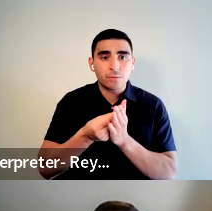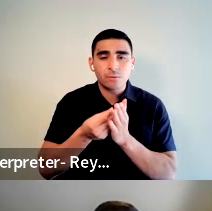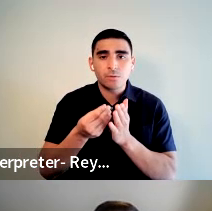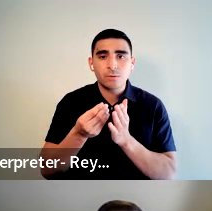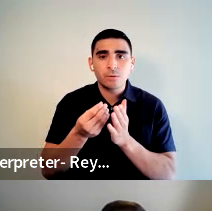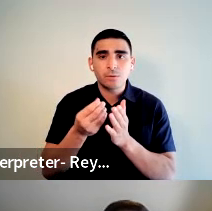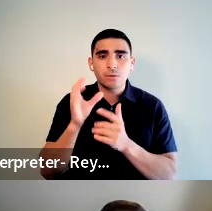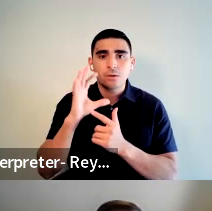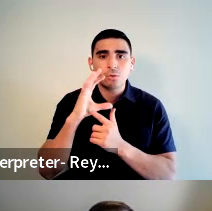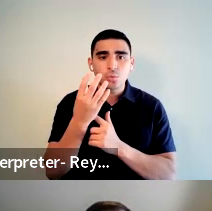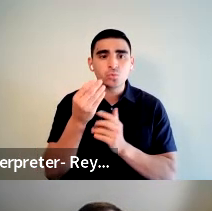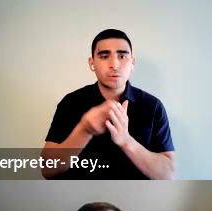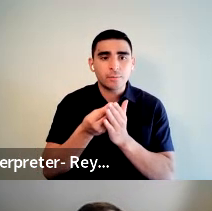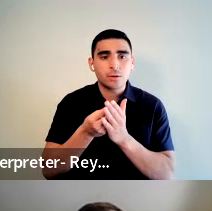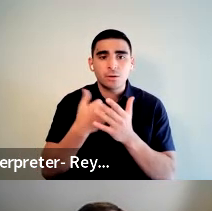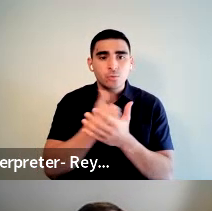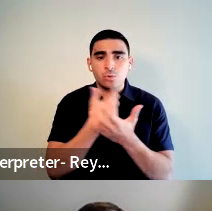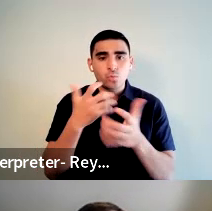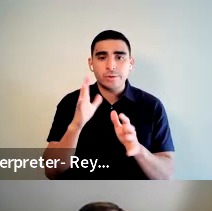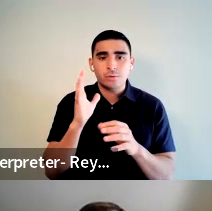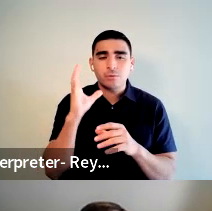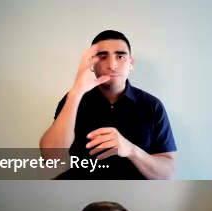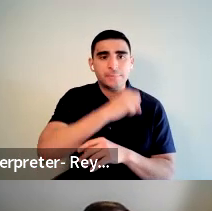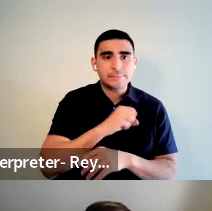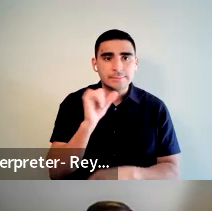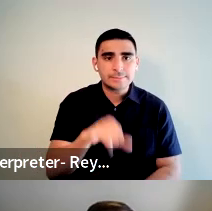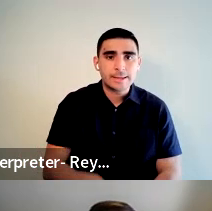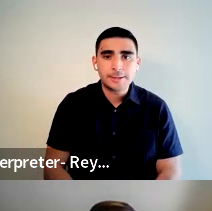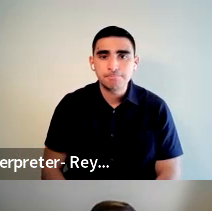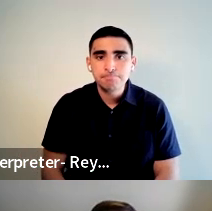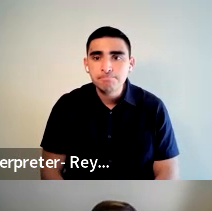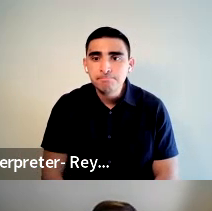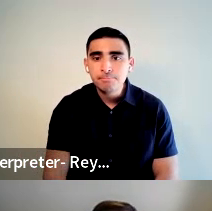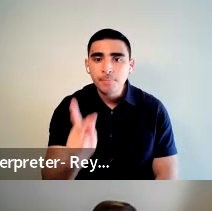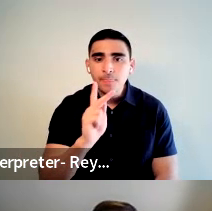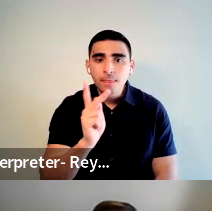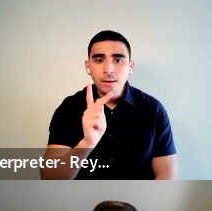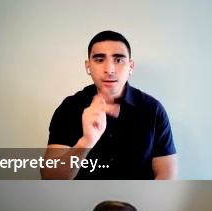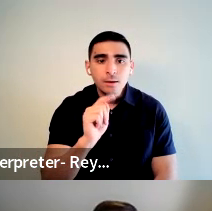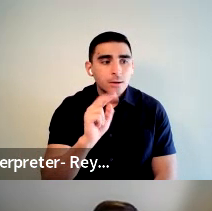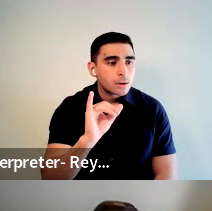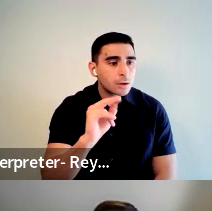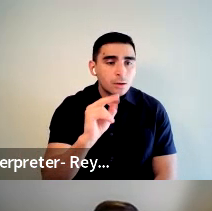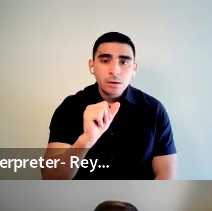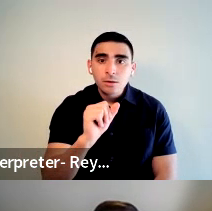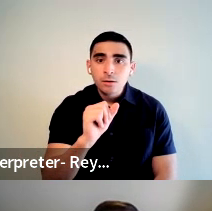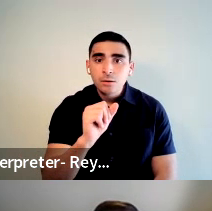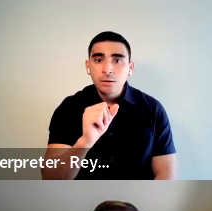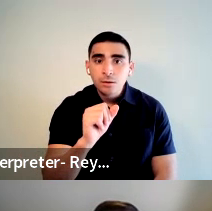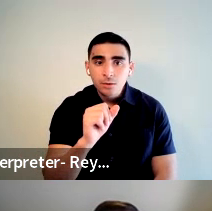So we don't want to lose sight of that. Katrina. Yeah, the